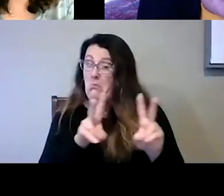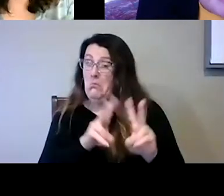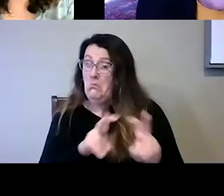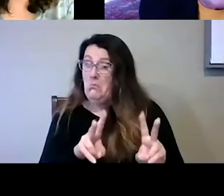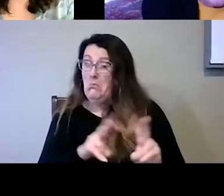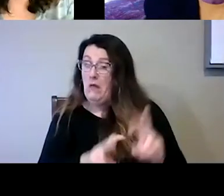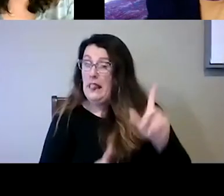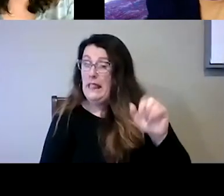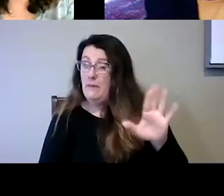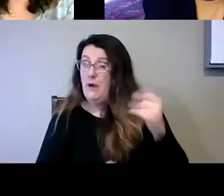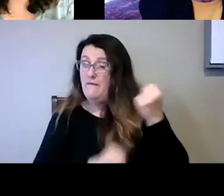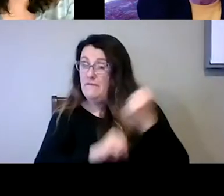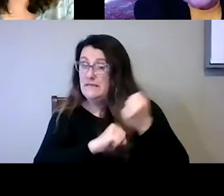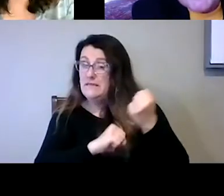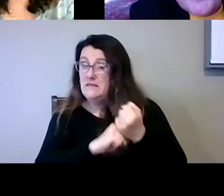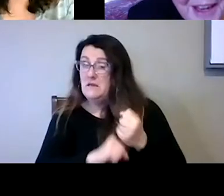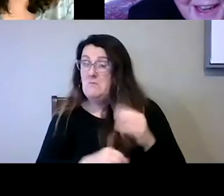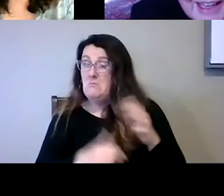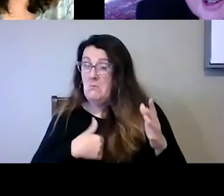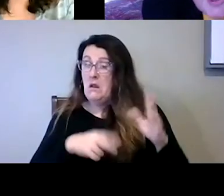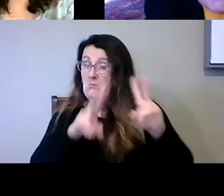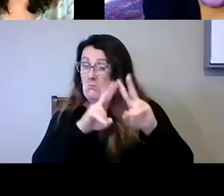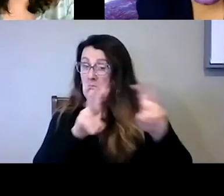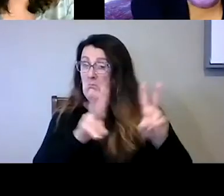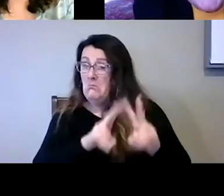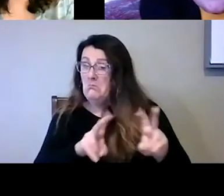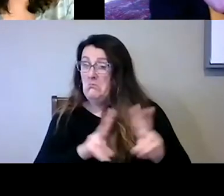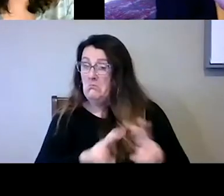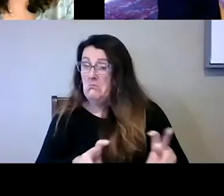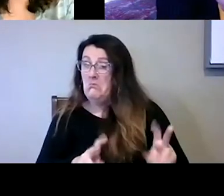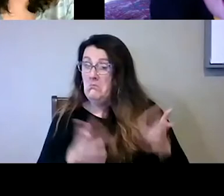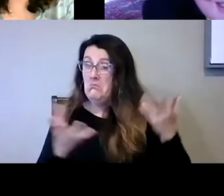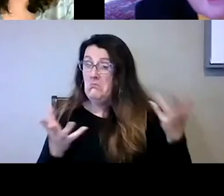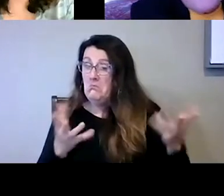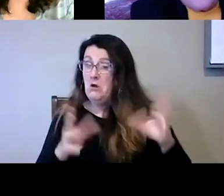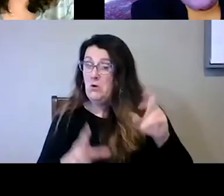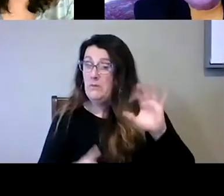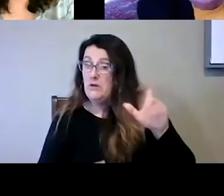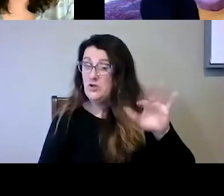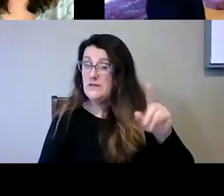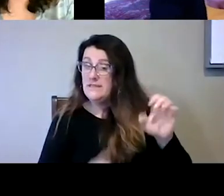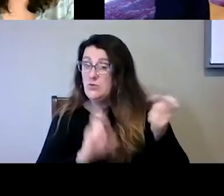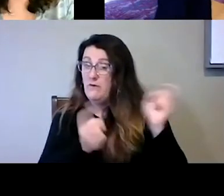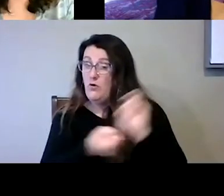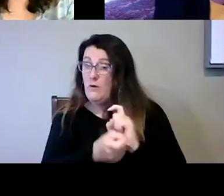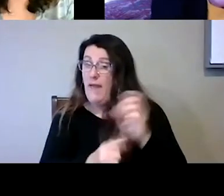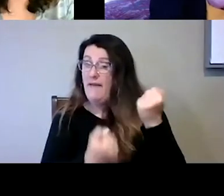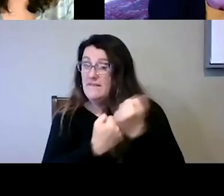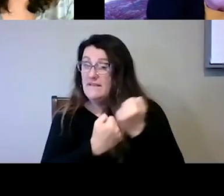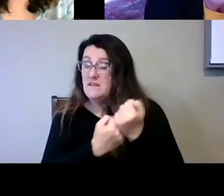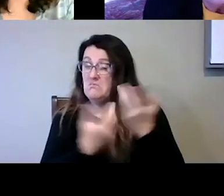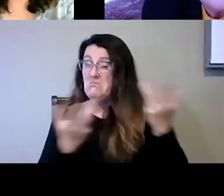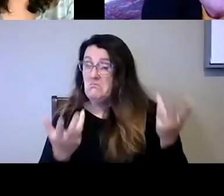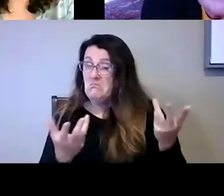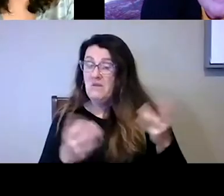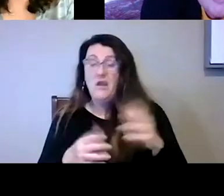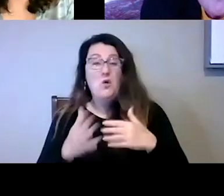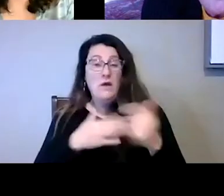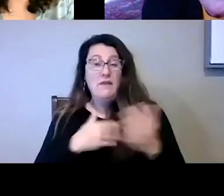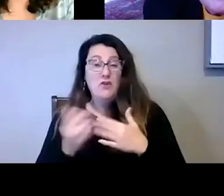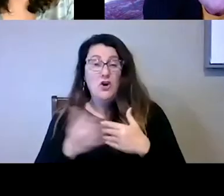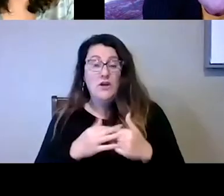labor's advocacy. I can do some critiques of, criminal justice reform advocacy, whatever. I feel